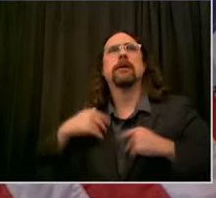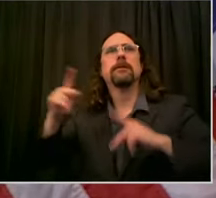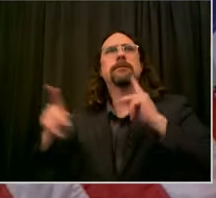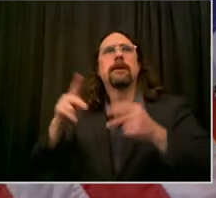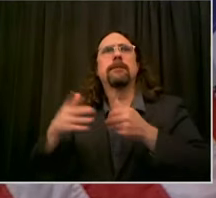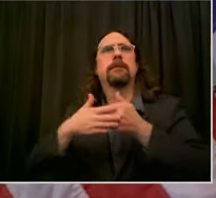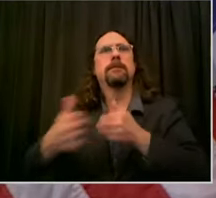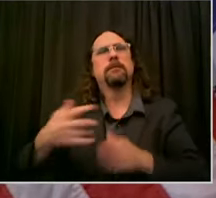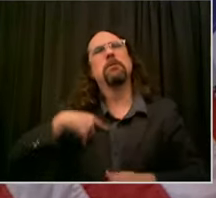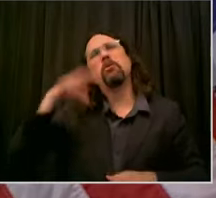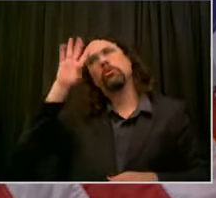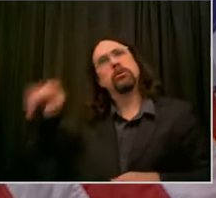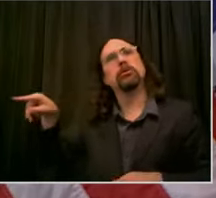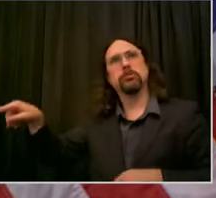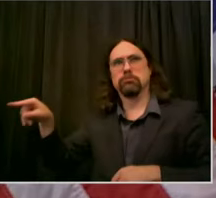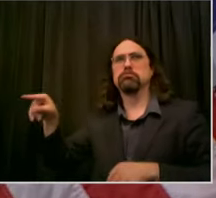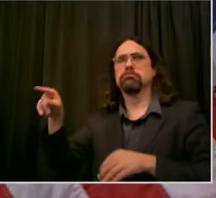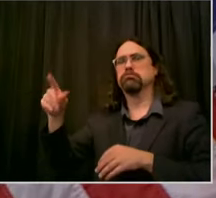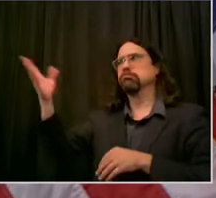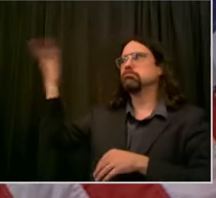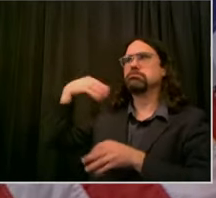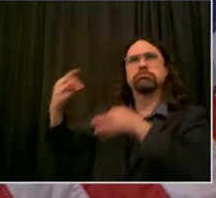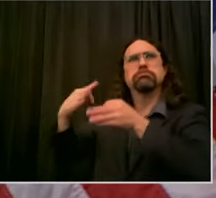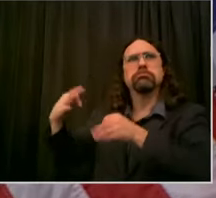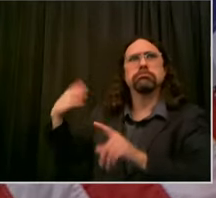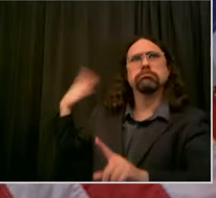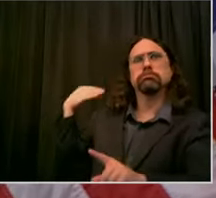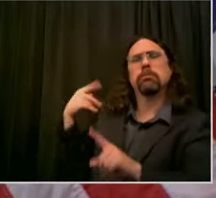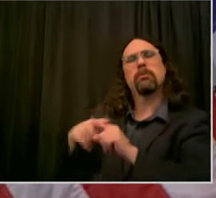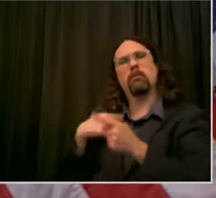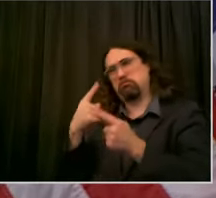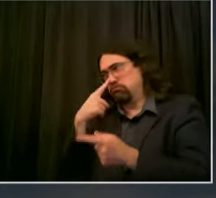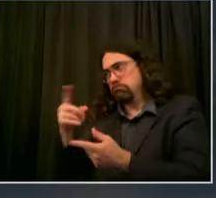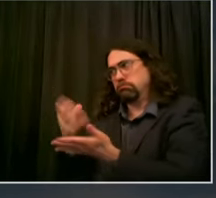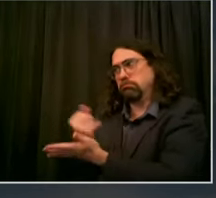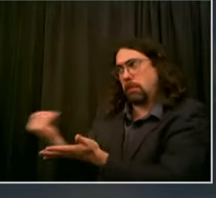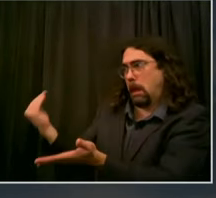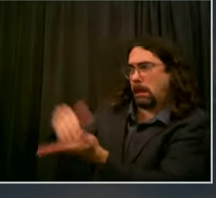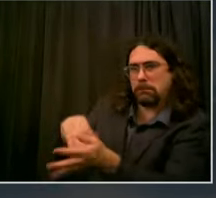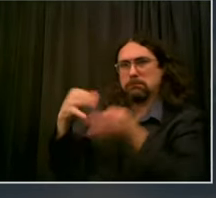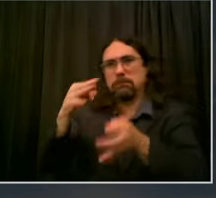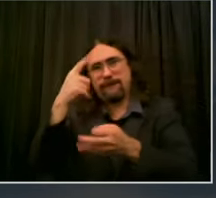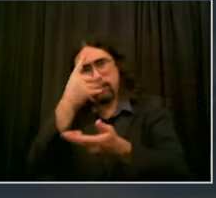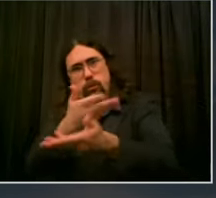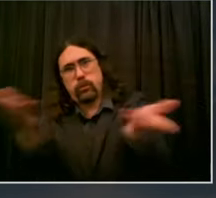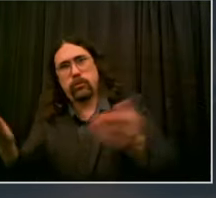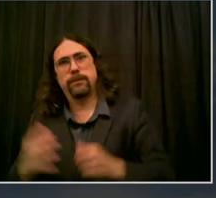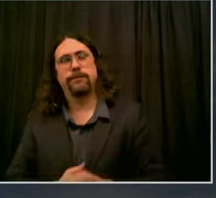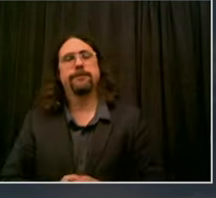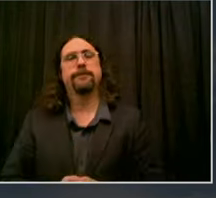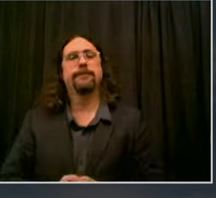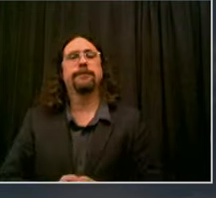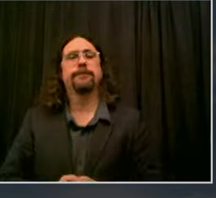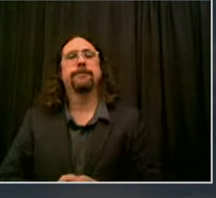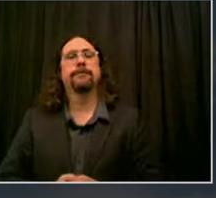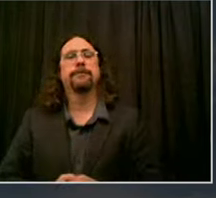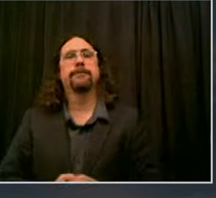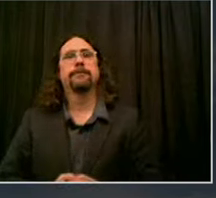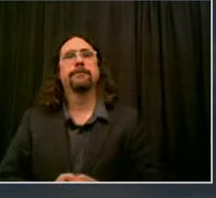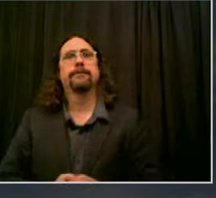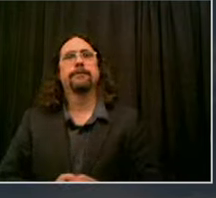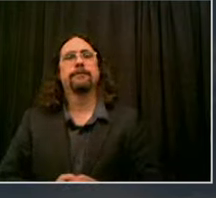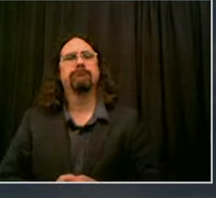moment where you'd like to take the relationship between NYPD and young people? So I'll begin with that, and then I'll finish